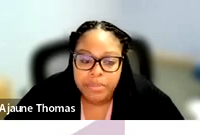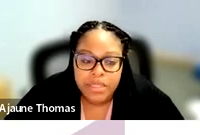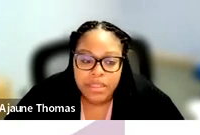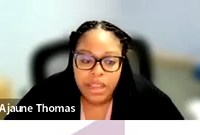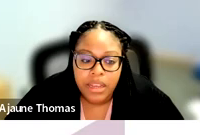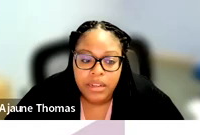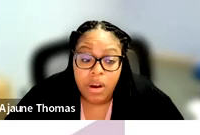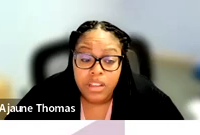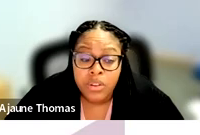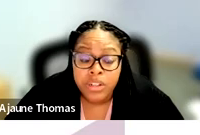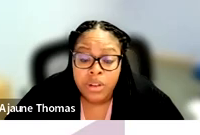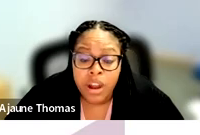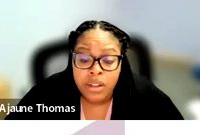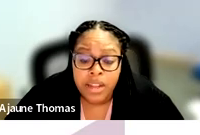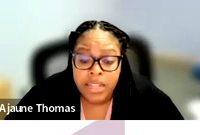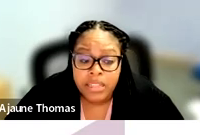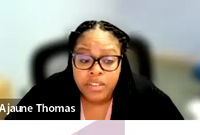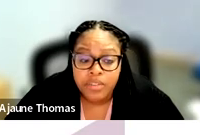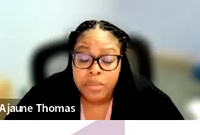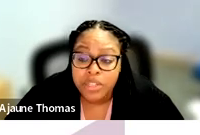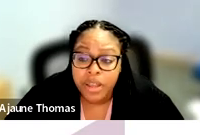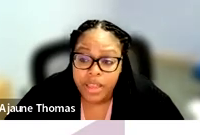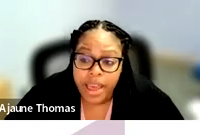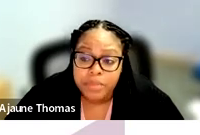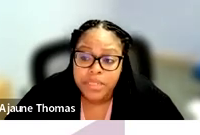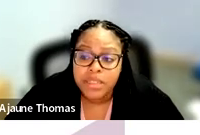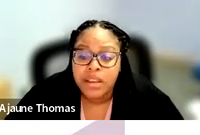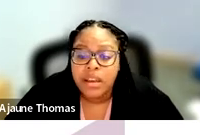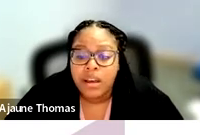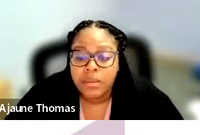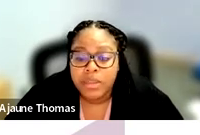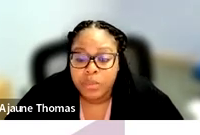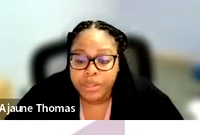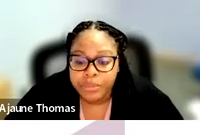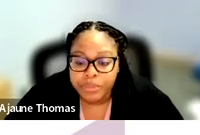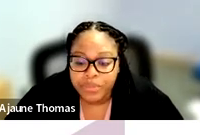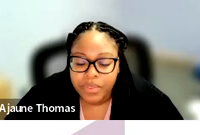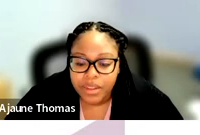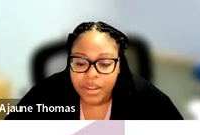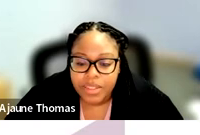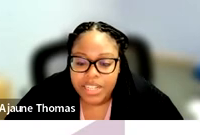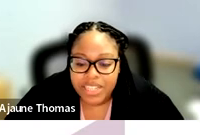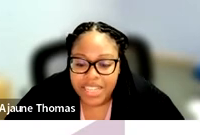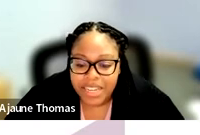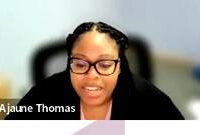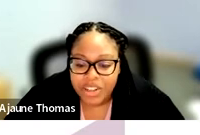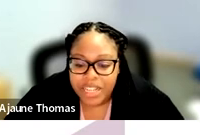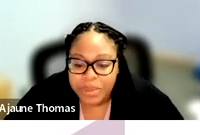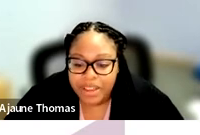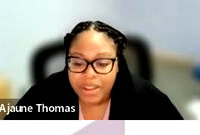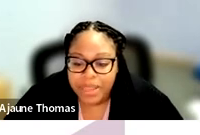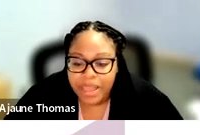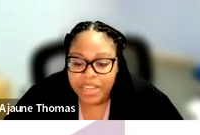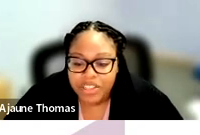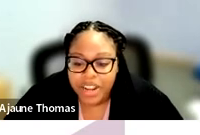media apps. And also there are lots of mental health apps as well. TJ said, I tried